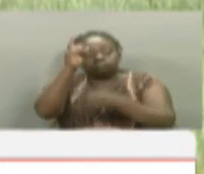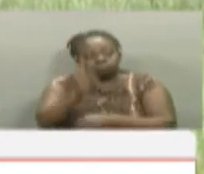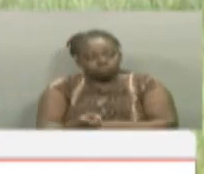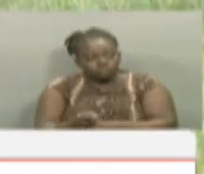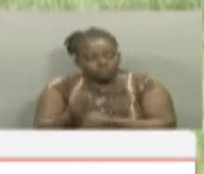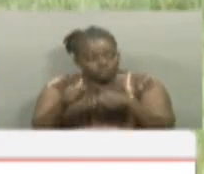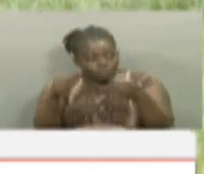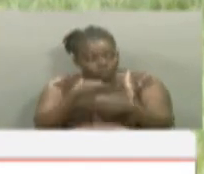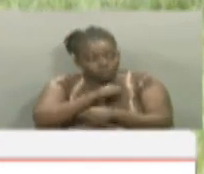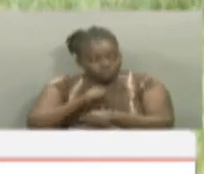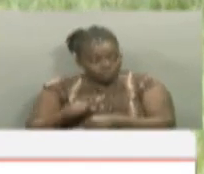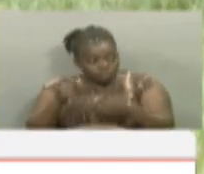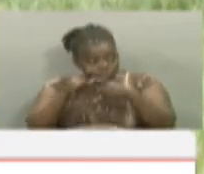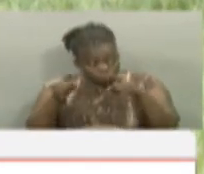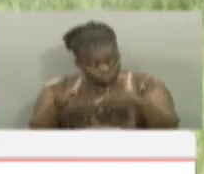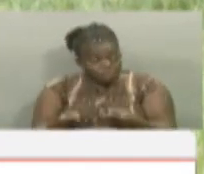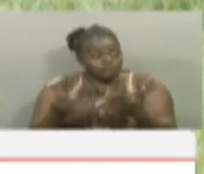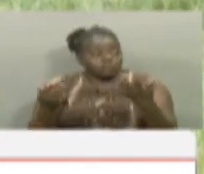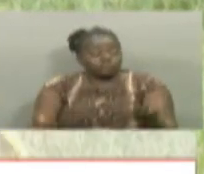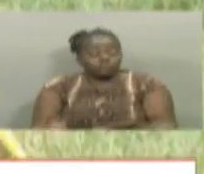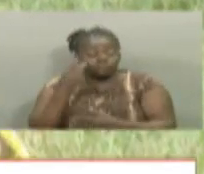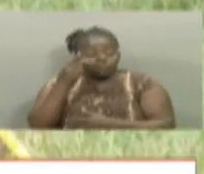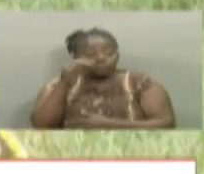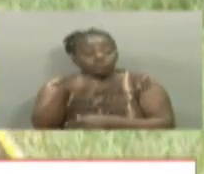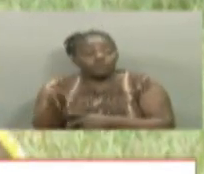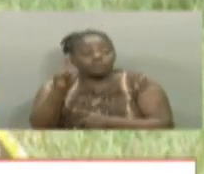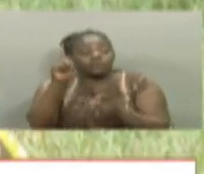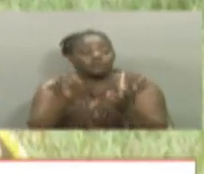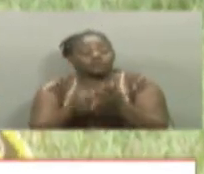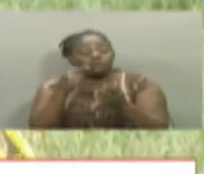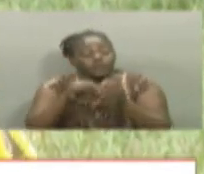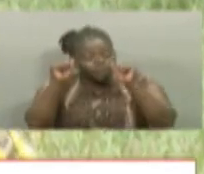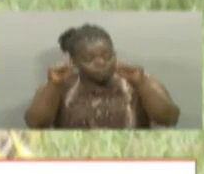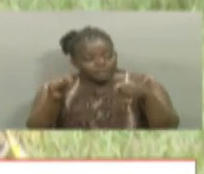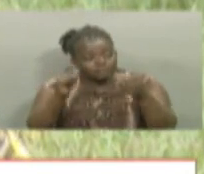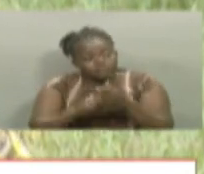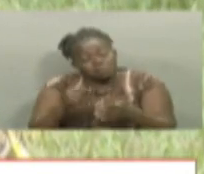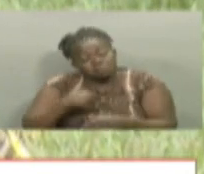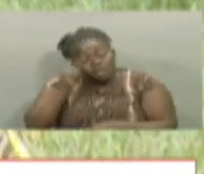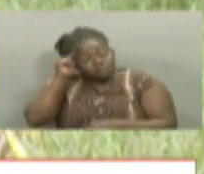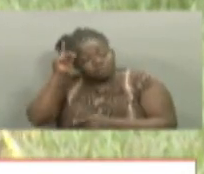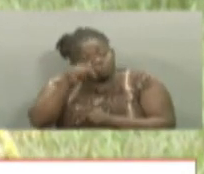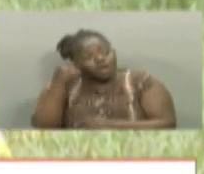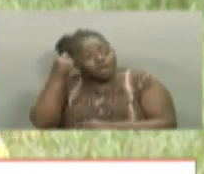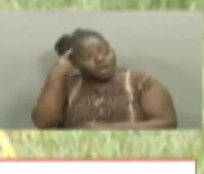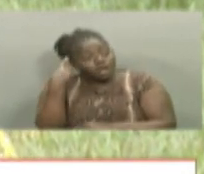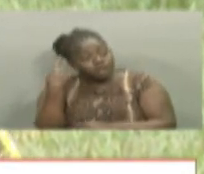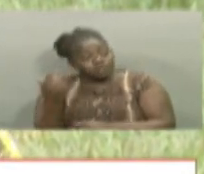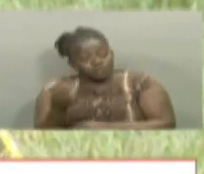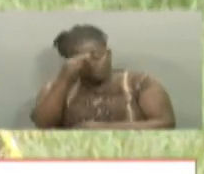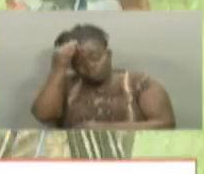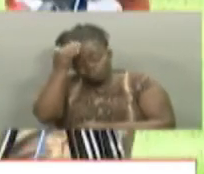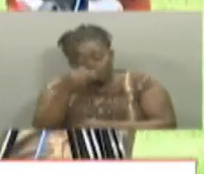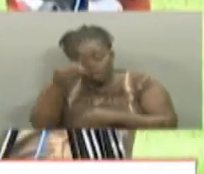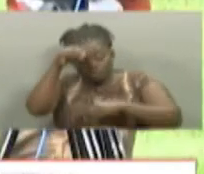atagenda kuwakanya buwakanya naye okusobola okulaba ng'abantu be bafuna kye balina okufuna. Nze ndowooza abantu basobodde okitegeera era ensonga lwaki